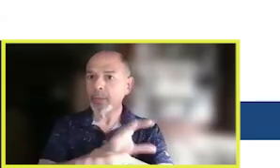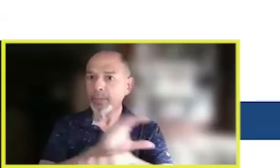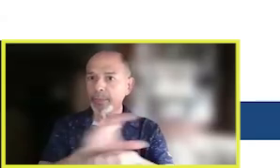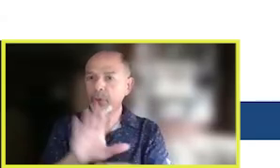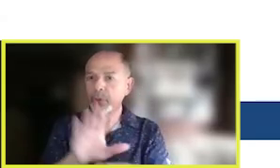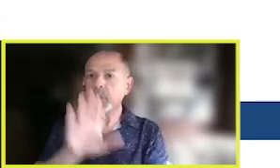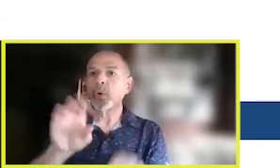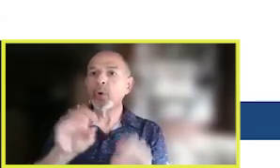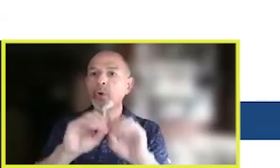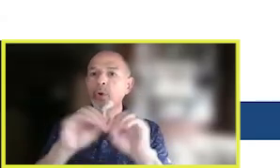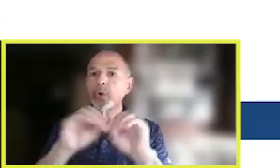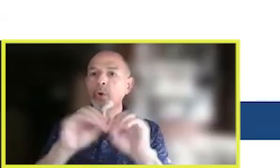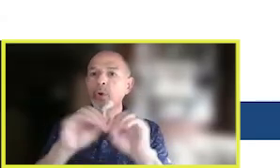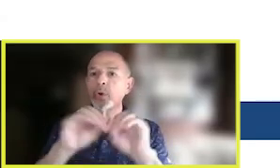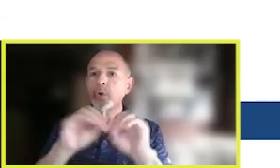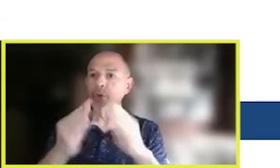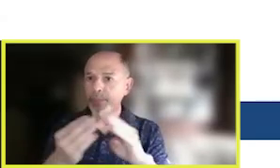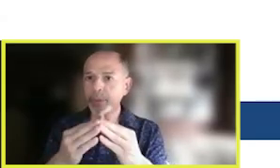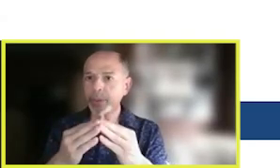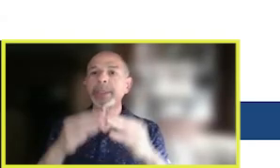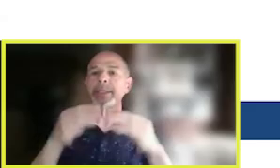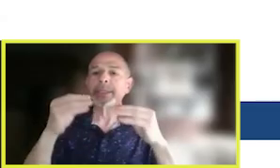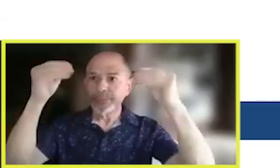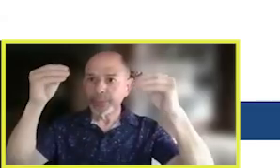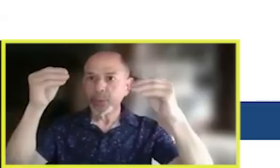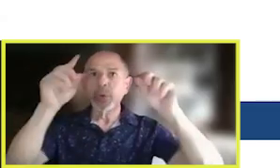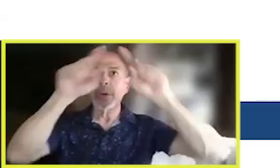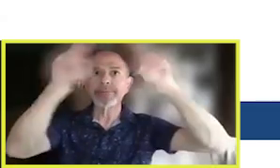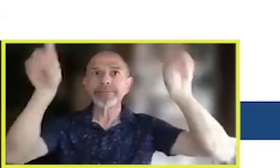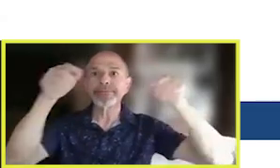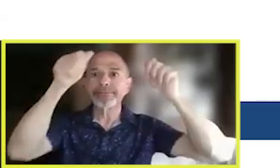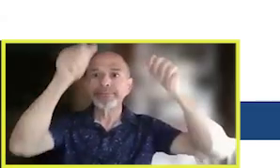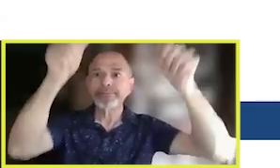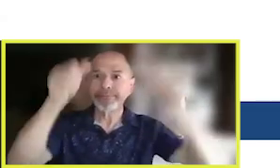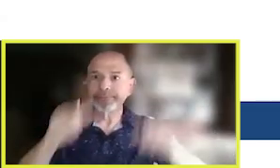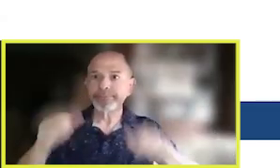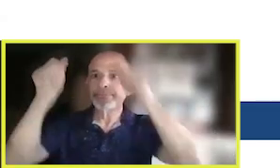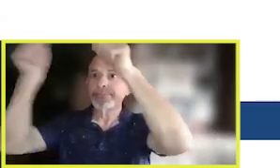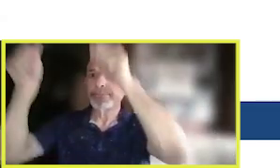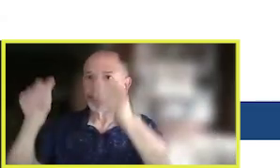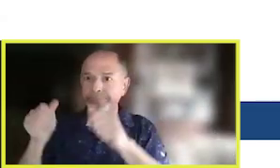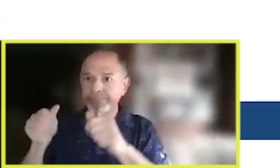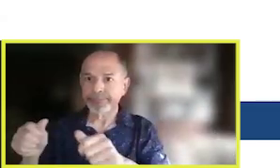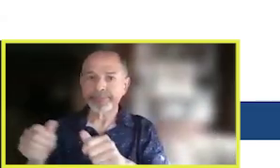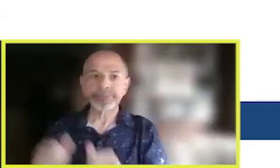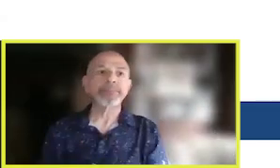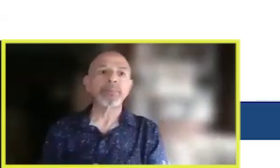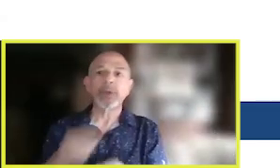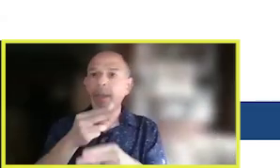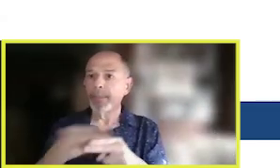in your community grocery store. We have short videos you can post on social